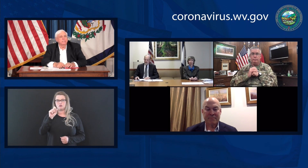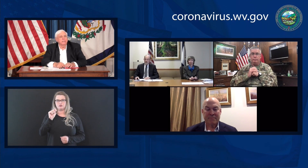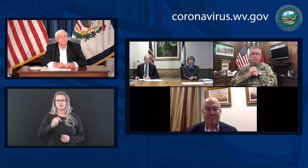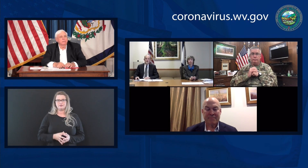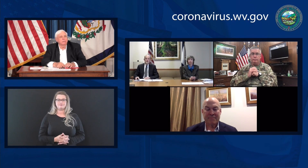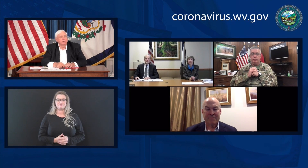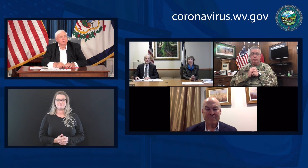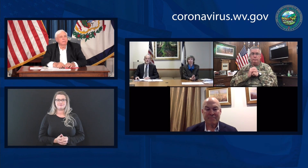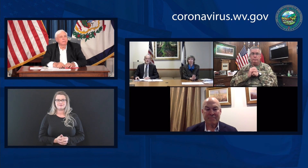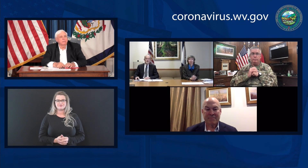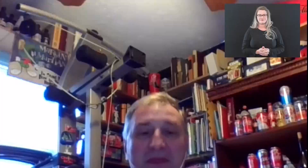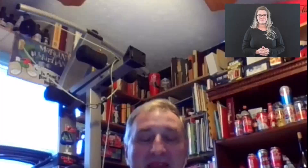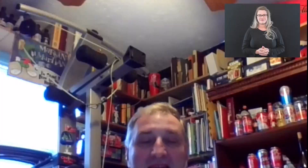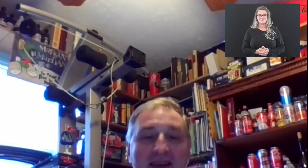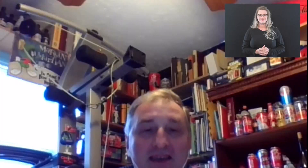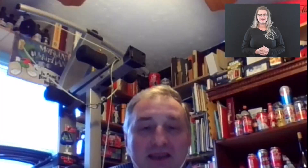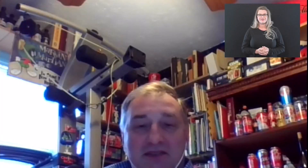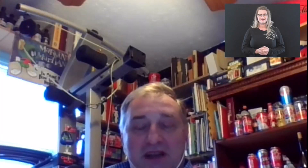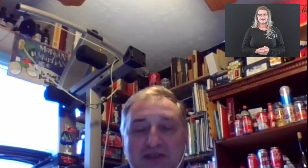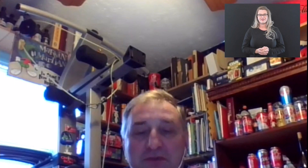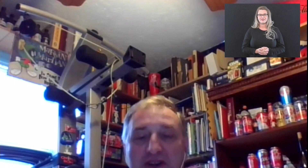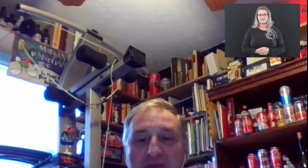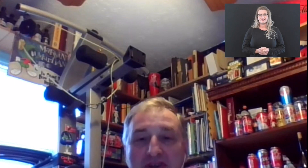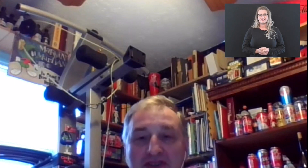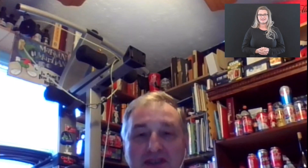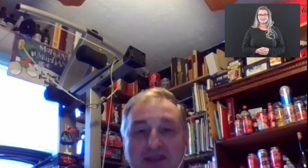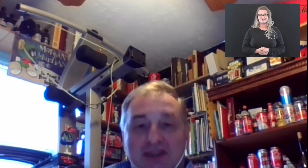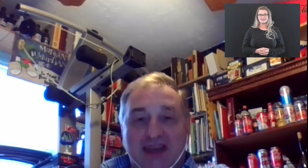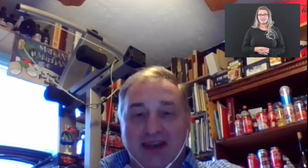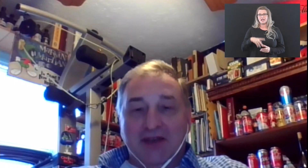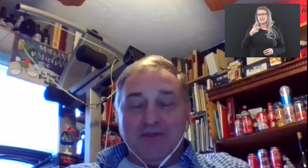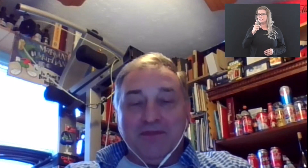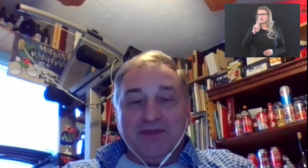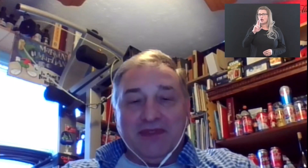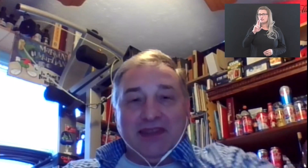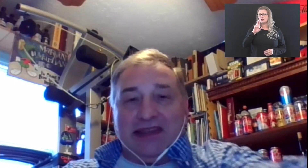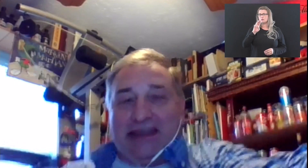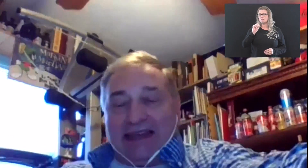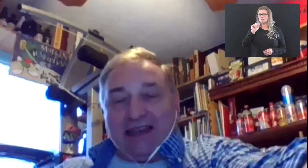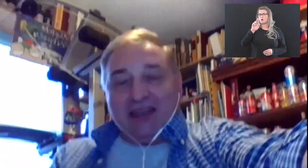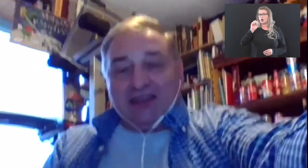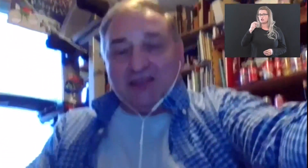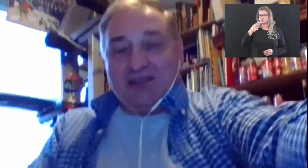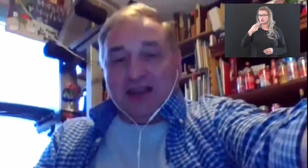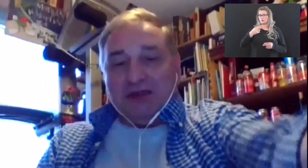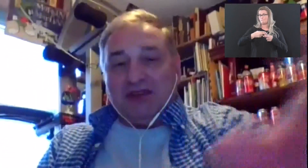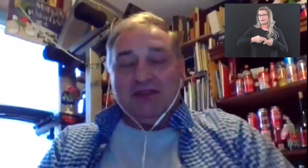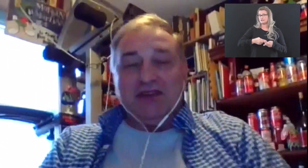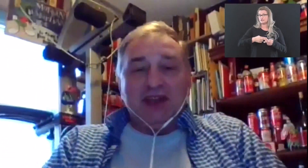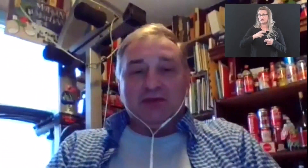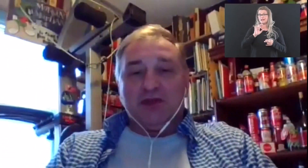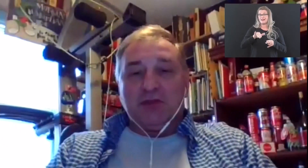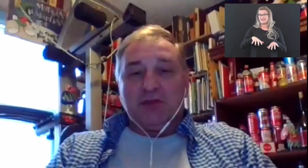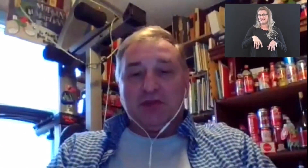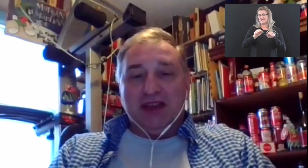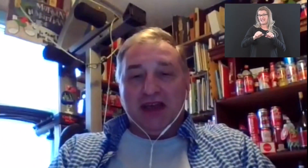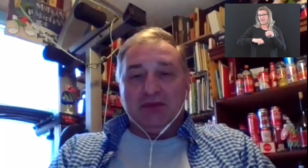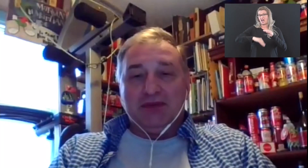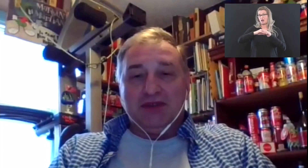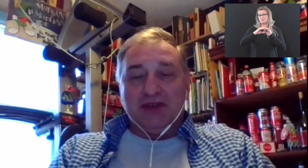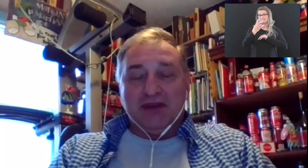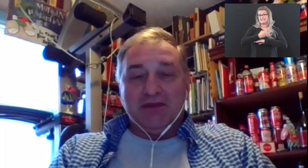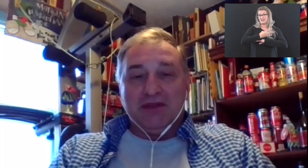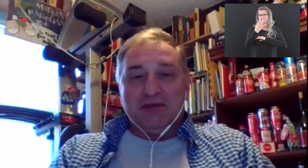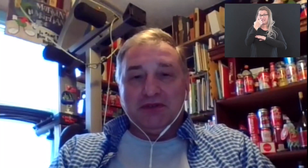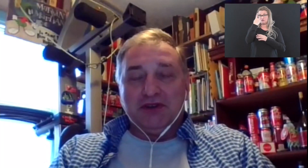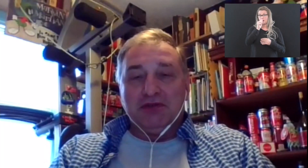Hi, David Beard. Dr. Marsh mentioned that it can take up to 7 days for the private labs